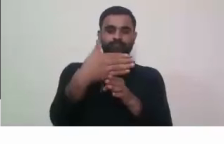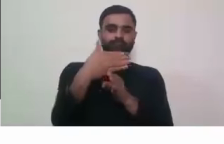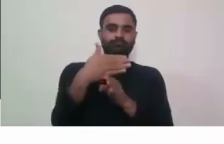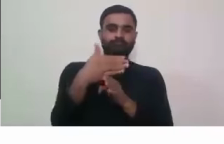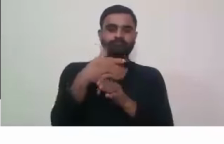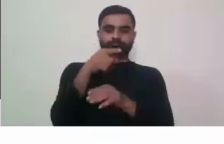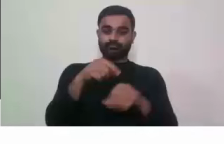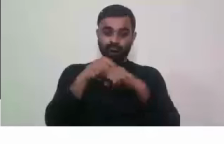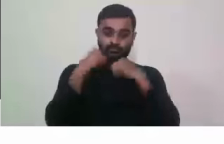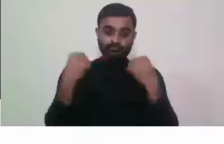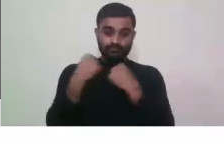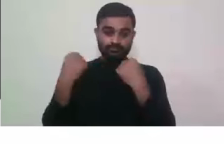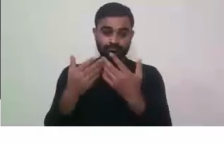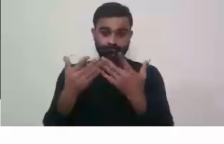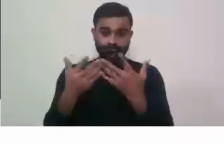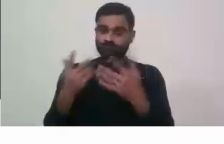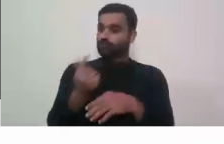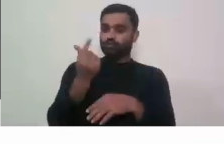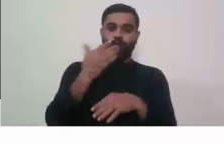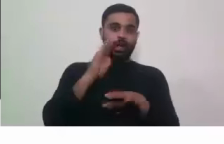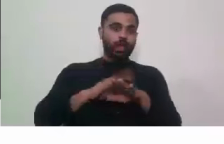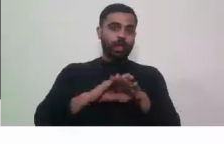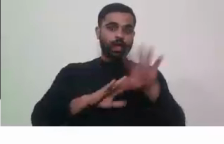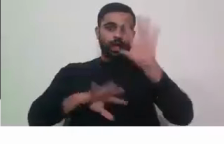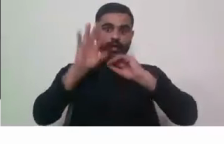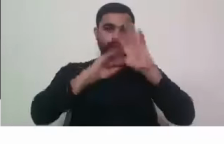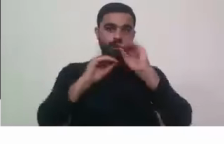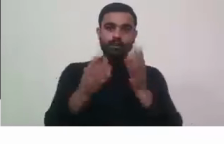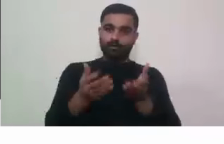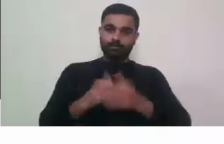these activities are quite useful.